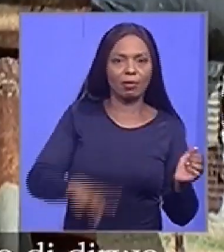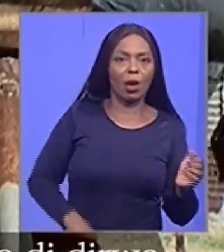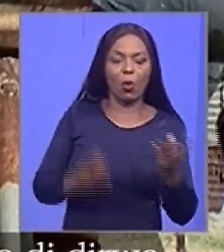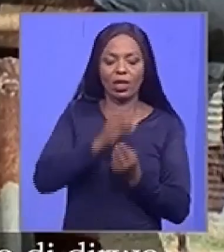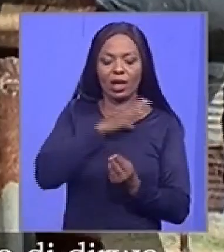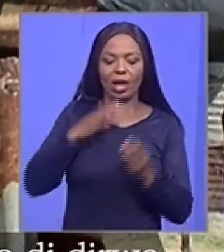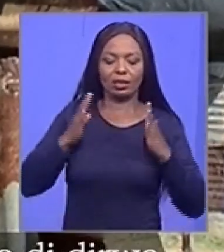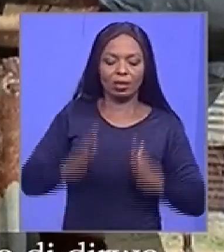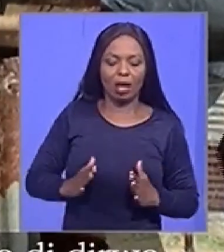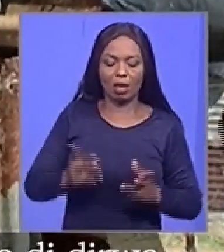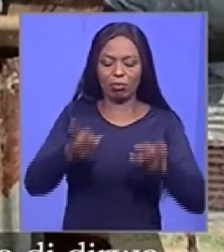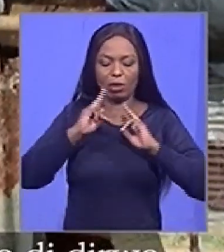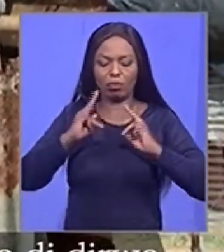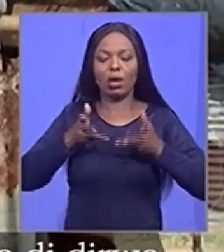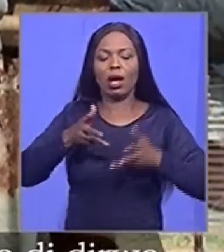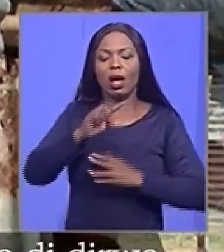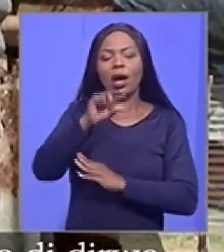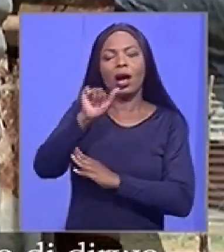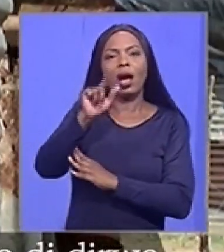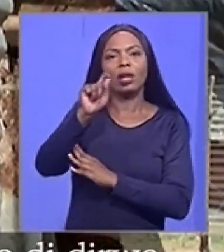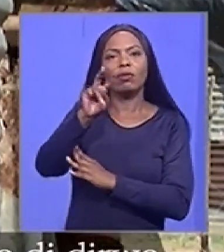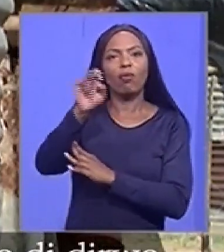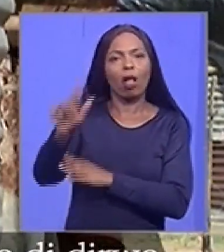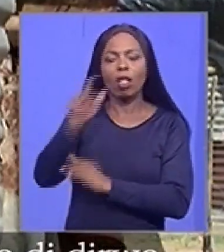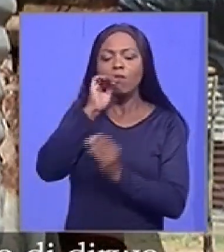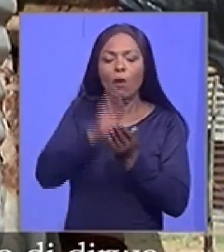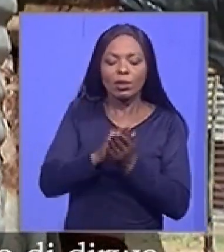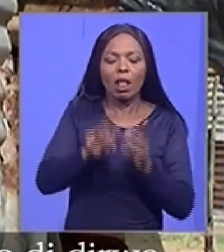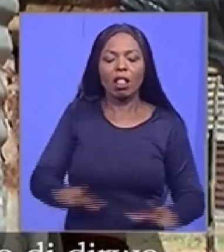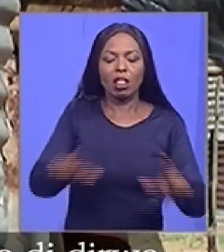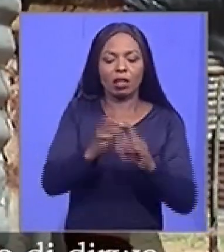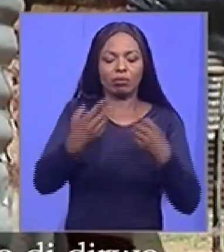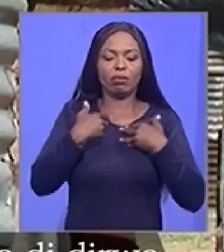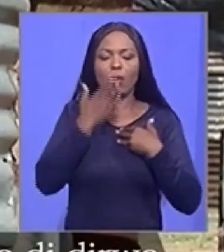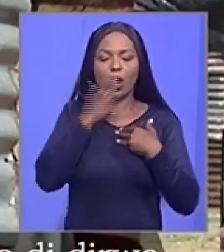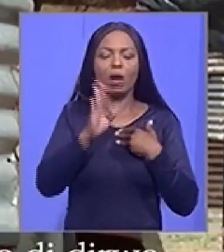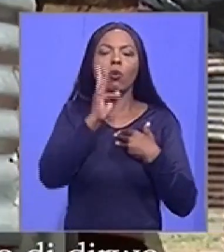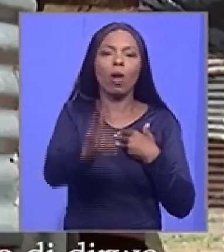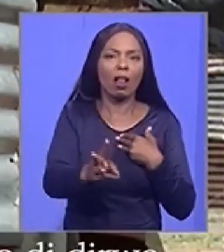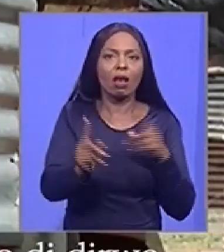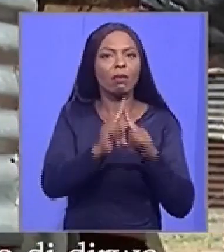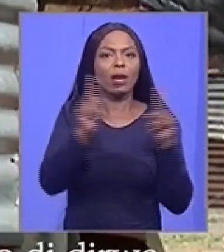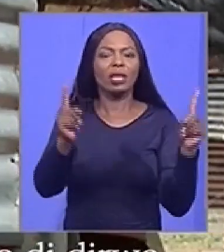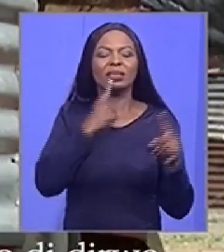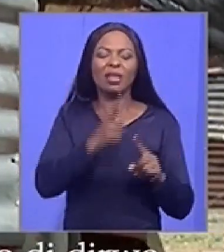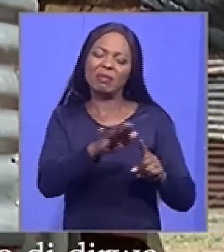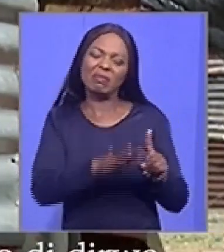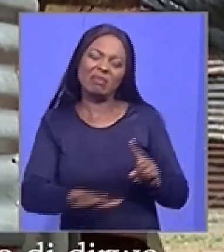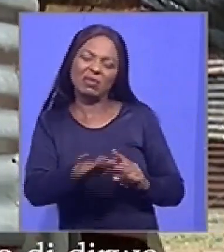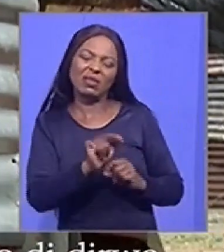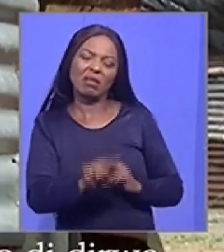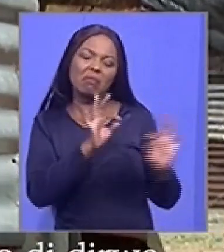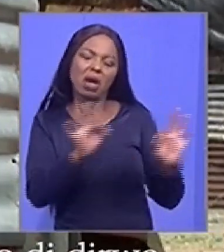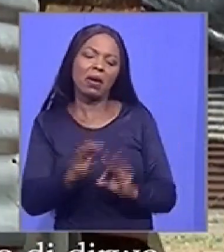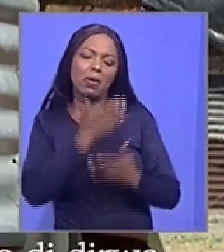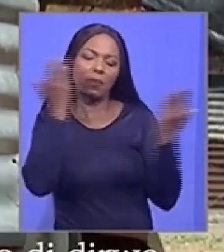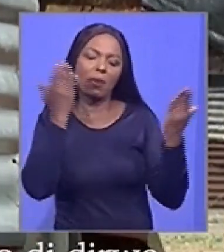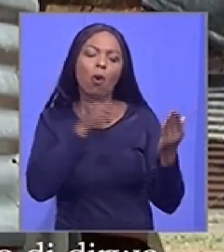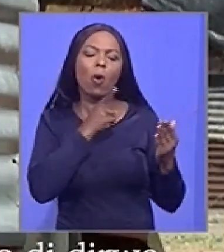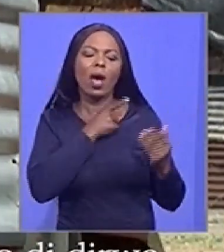at Hatfall. They promised us land and told us that the land that our place is not appropriate. It's near